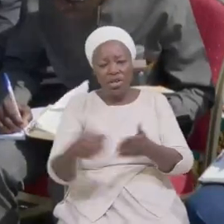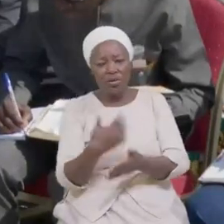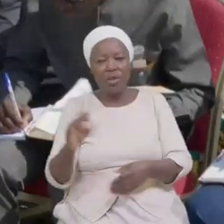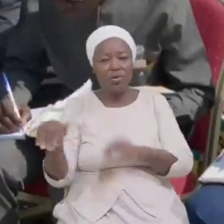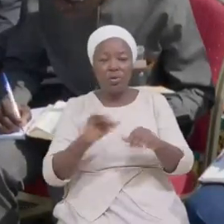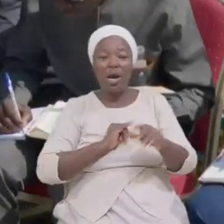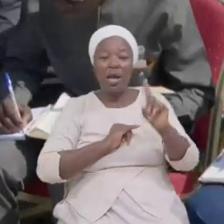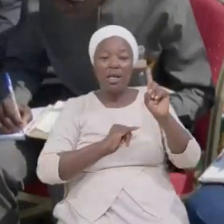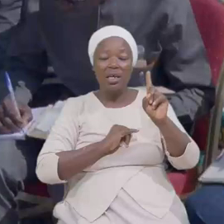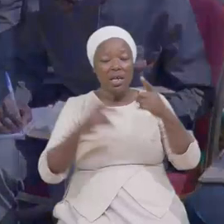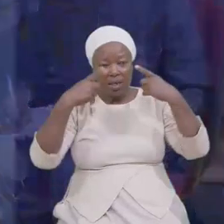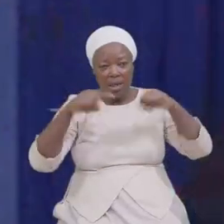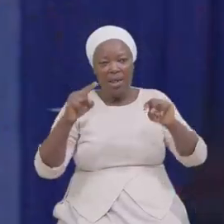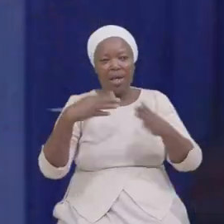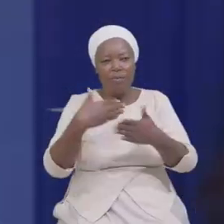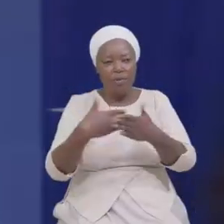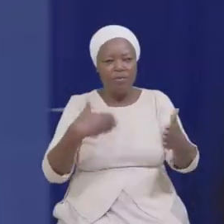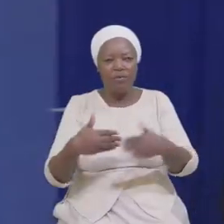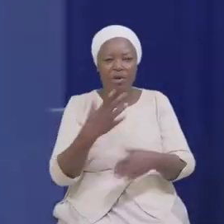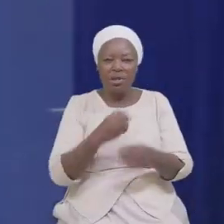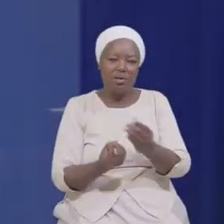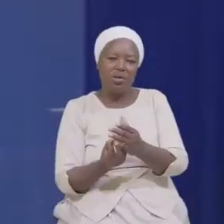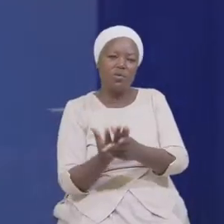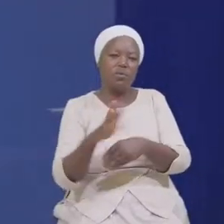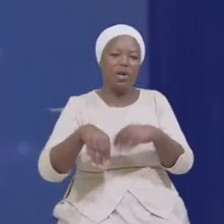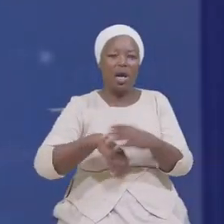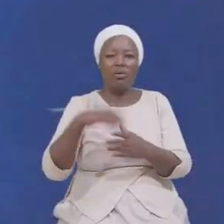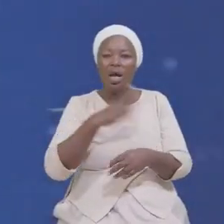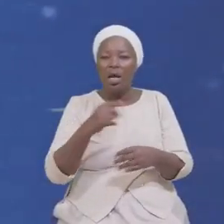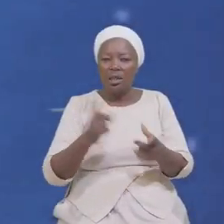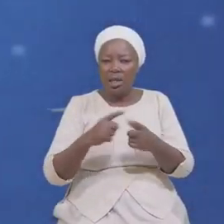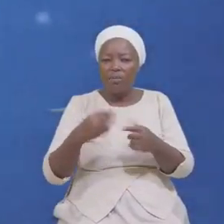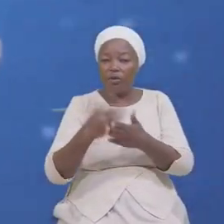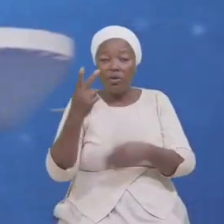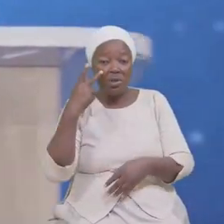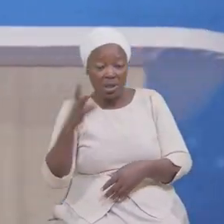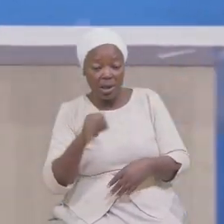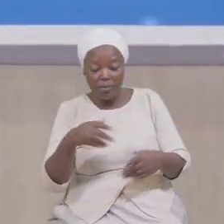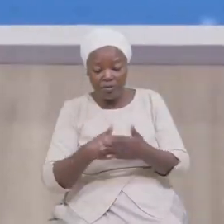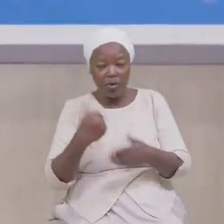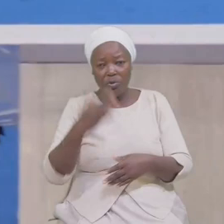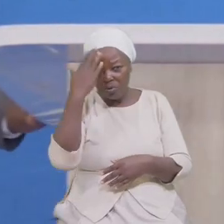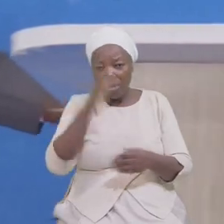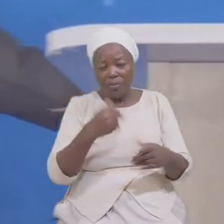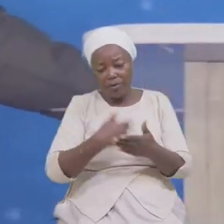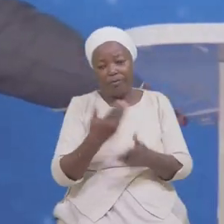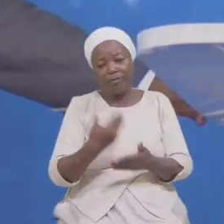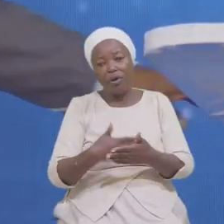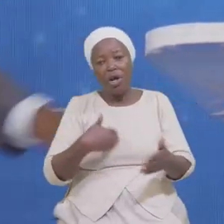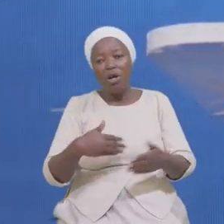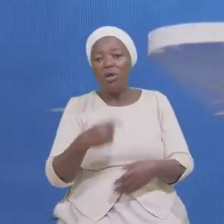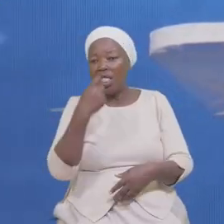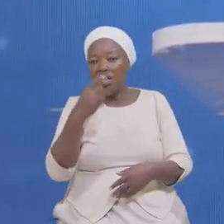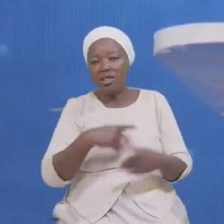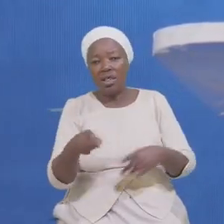declare before they spring up. Even before you know them, before you sense them, before you taste them, new things from the